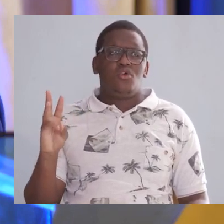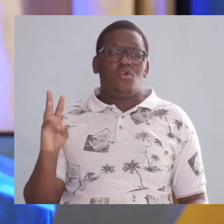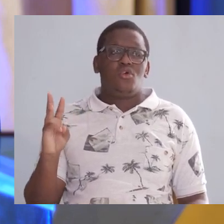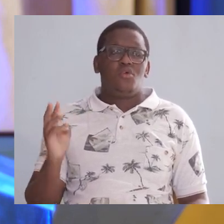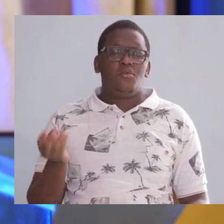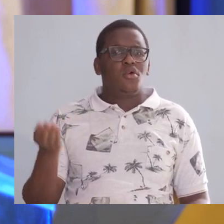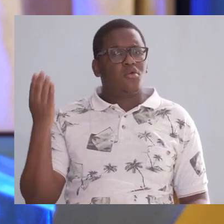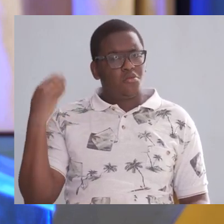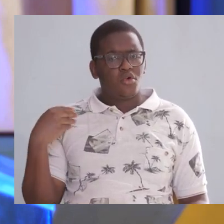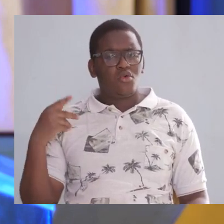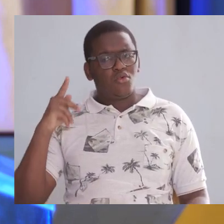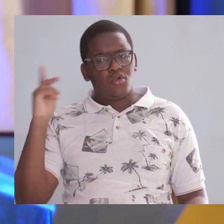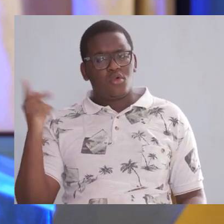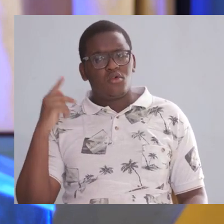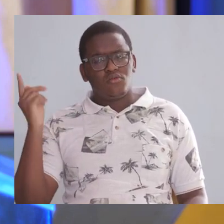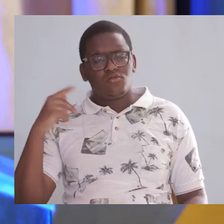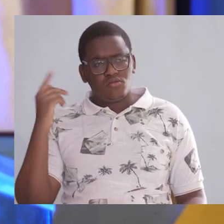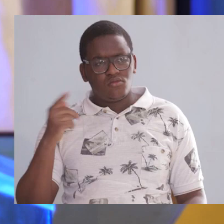Kenya.